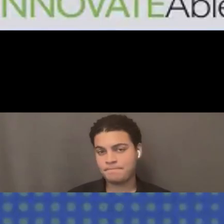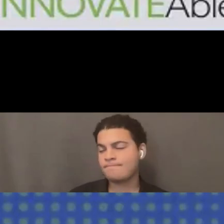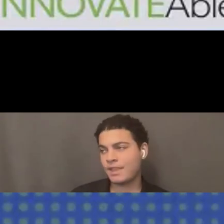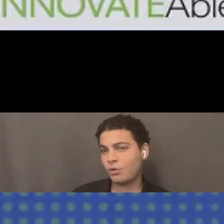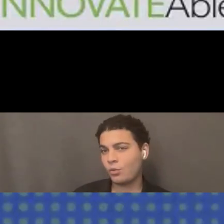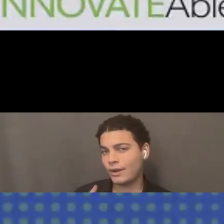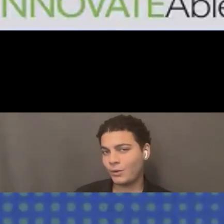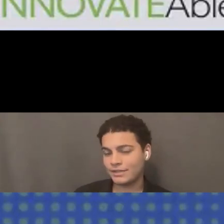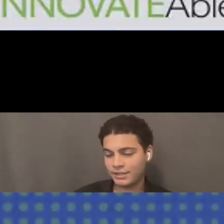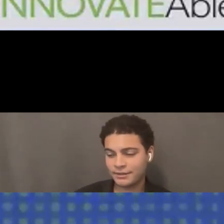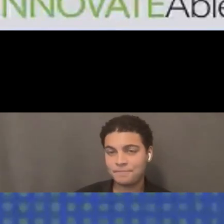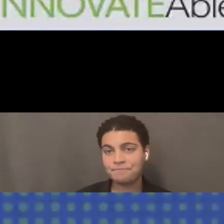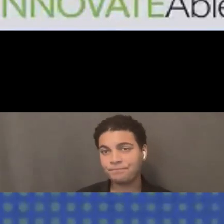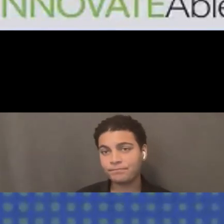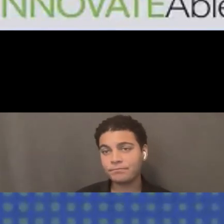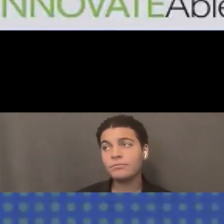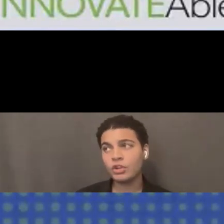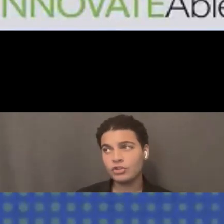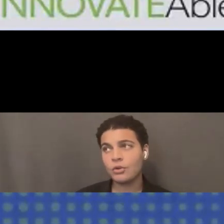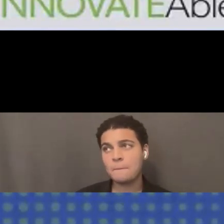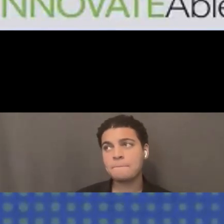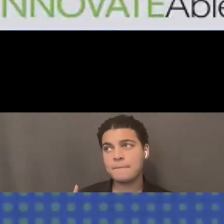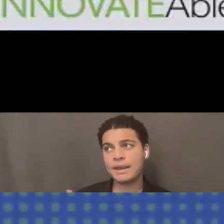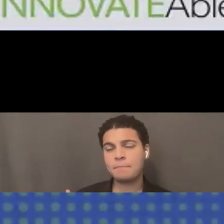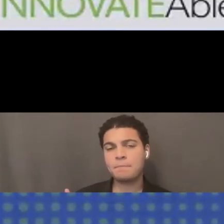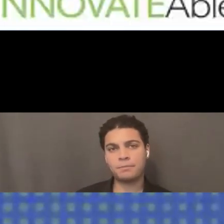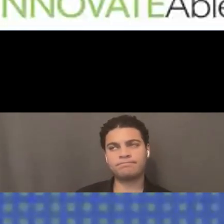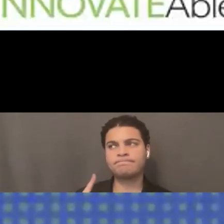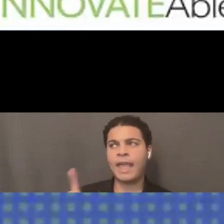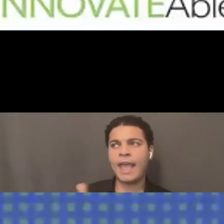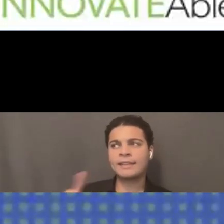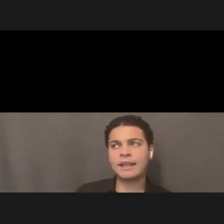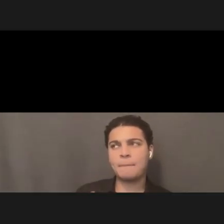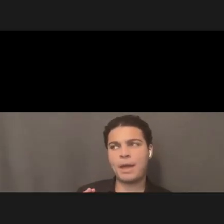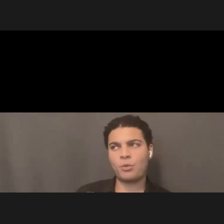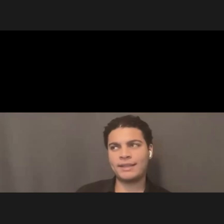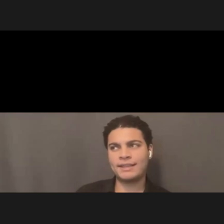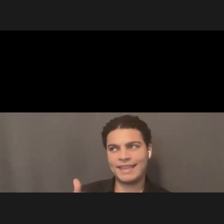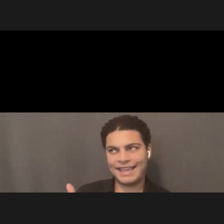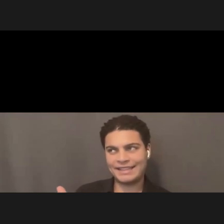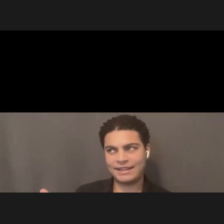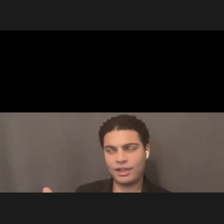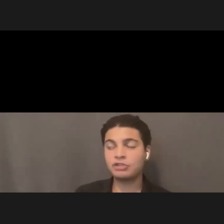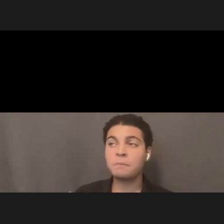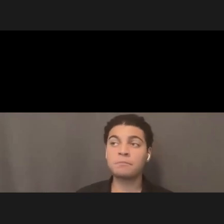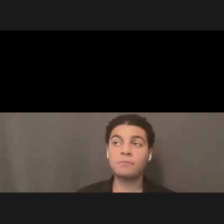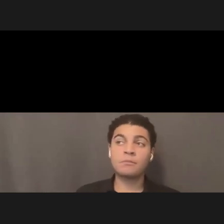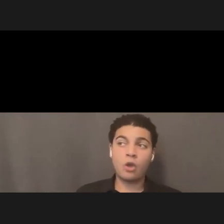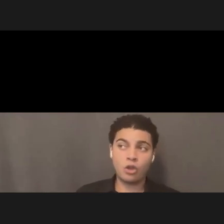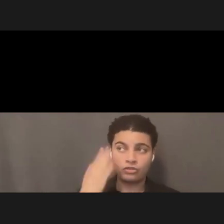quickly, folks have been asking about installation, but a challenge within Parks and Recreation quite often is